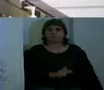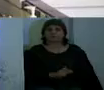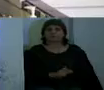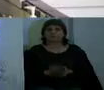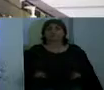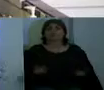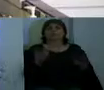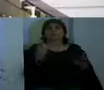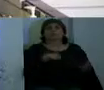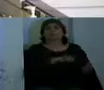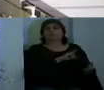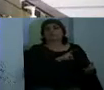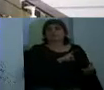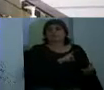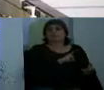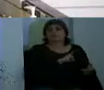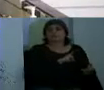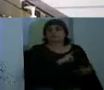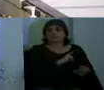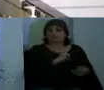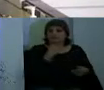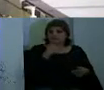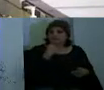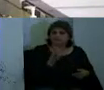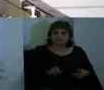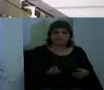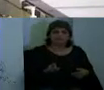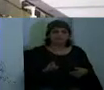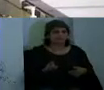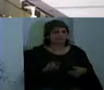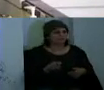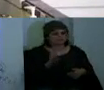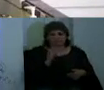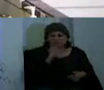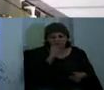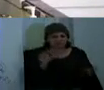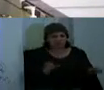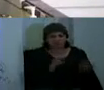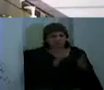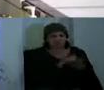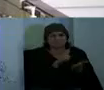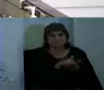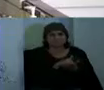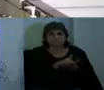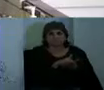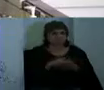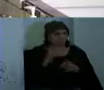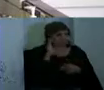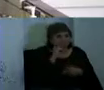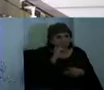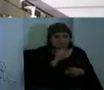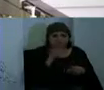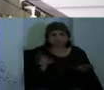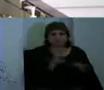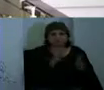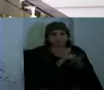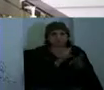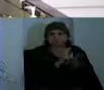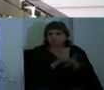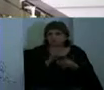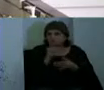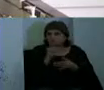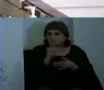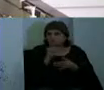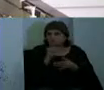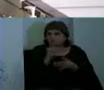How many of us have been told, oh, you shouldn't do that. I wouldn't do that if I were you. I wouldn't get this